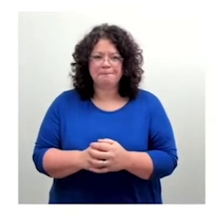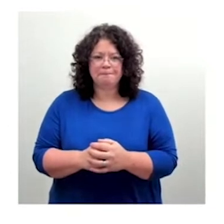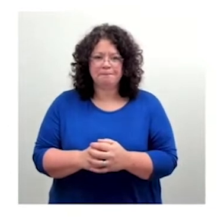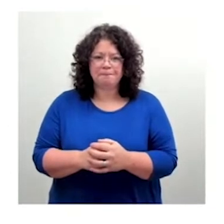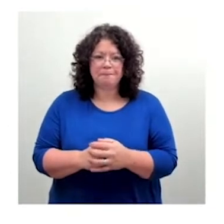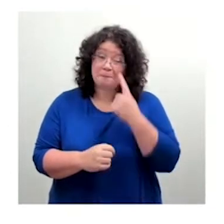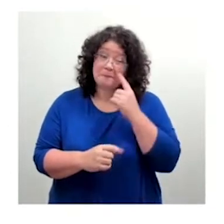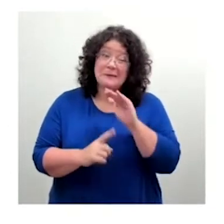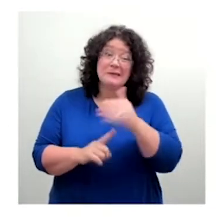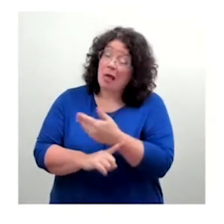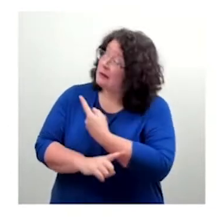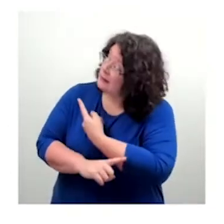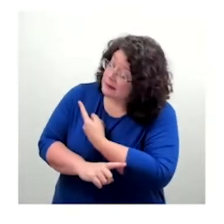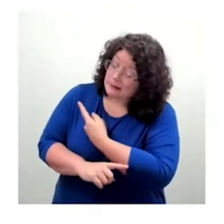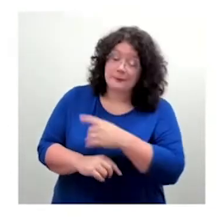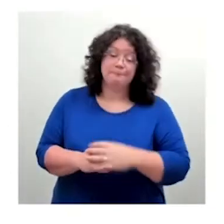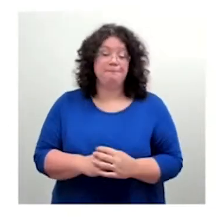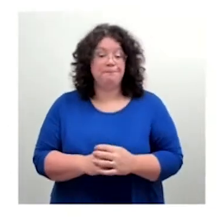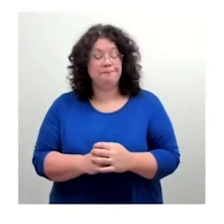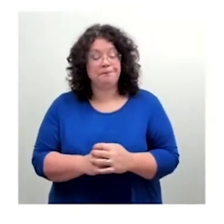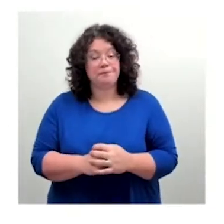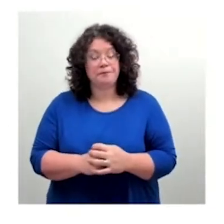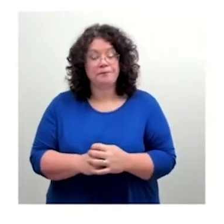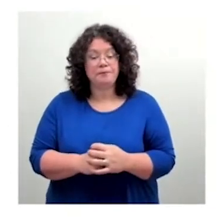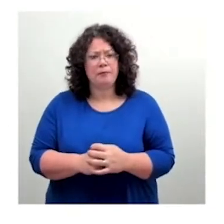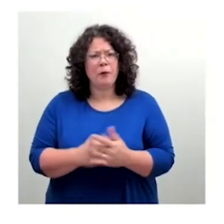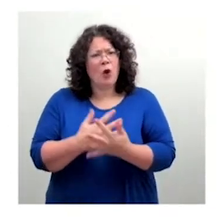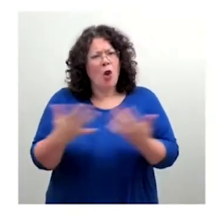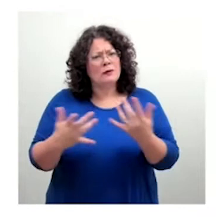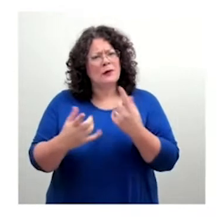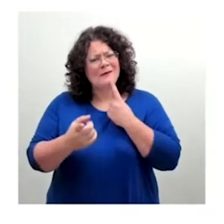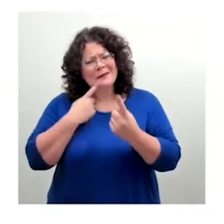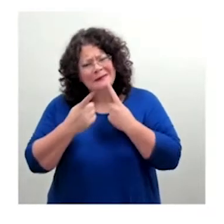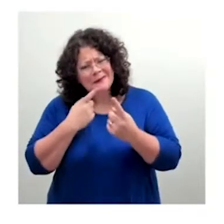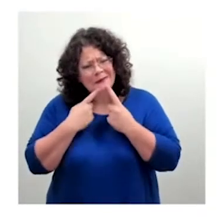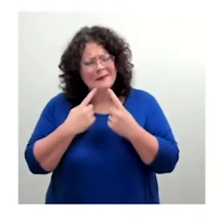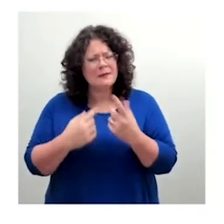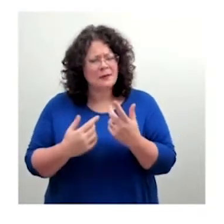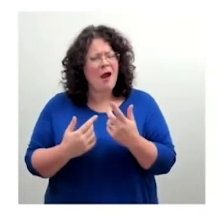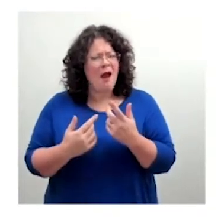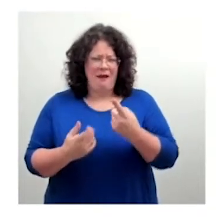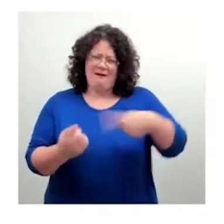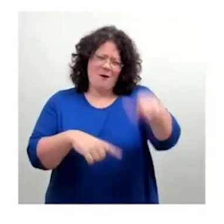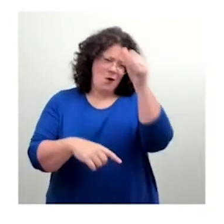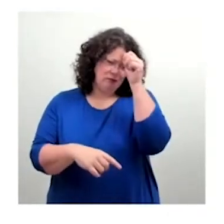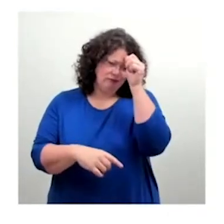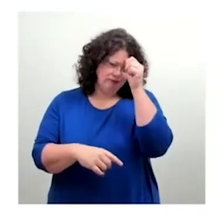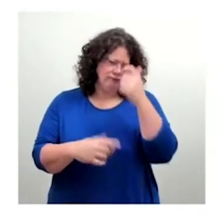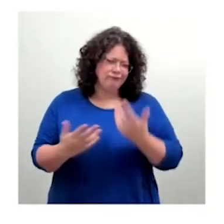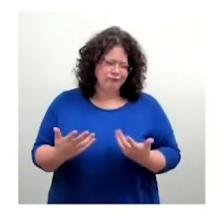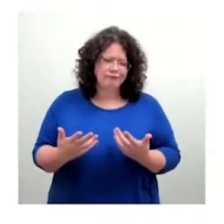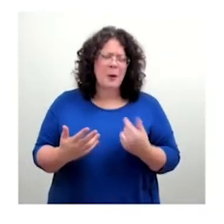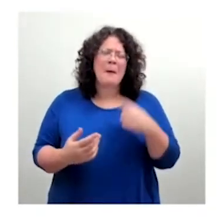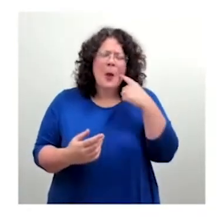be familiar to people, but I thought I'd just share a few sort of statistics to highlight some